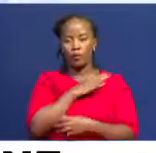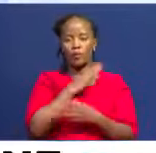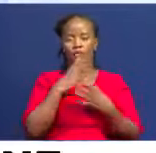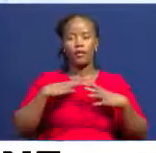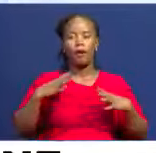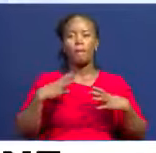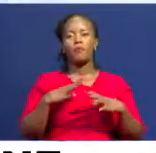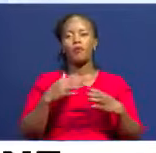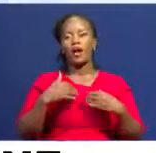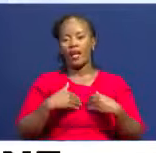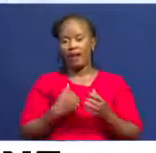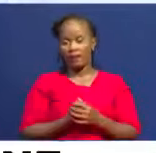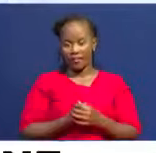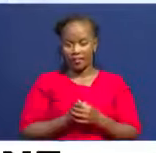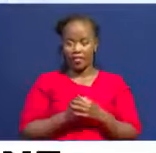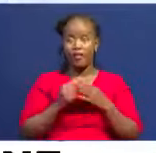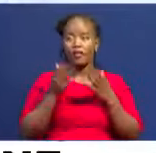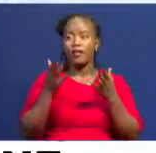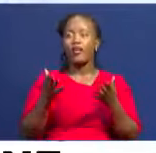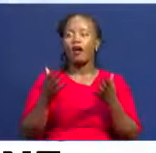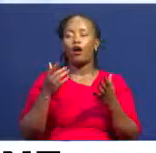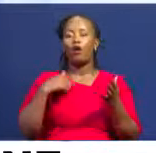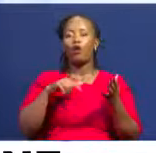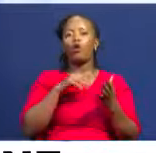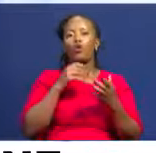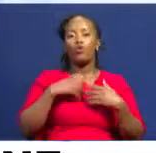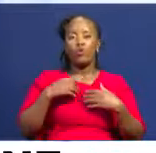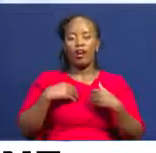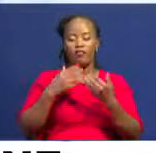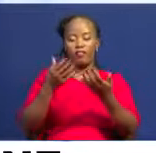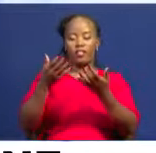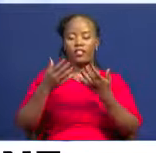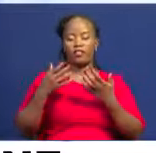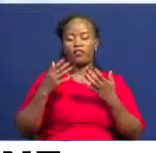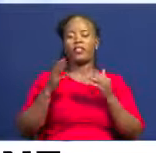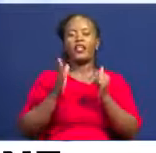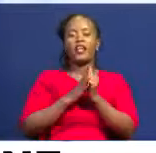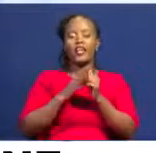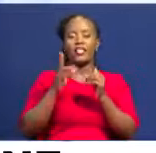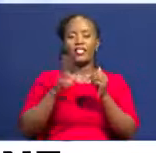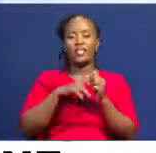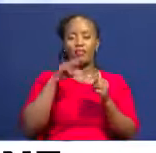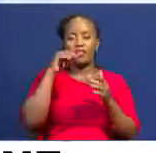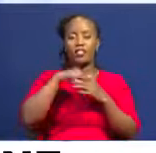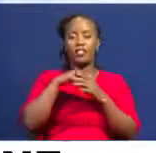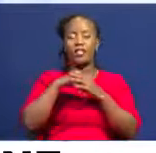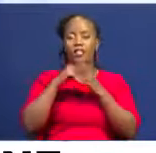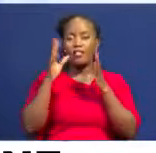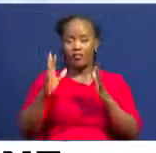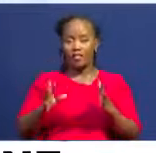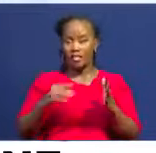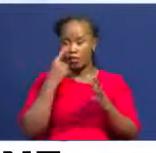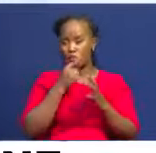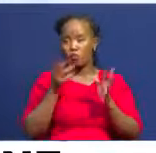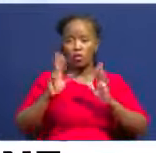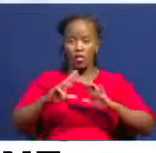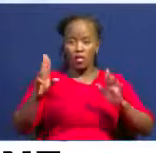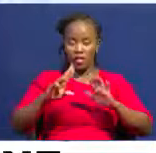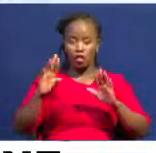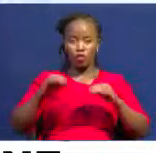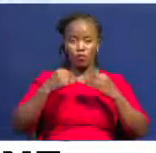raising. Right now, we have received 97 investors who want to be